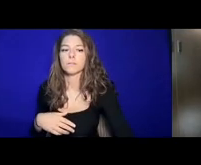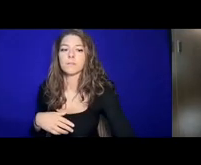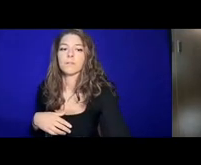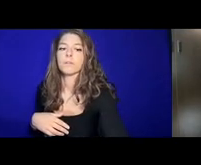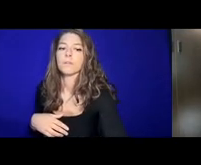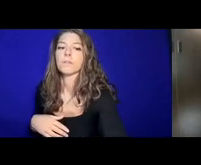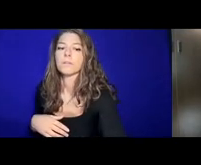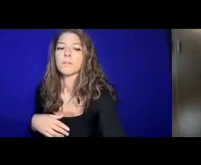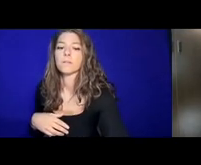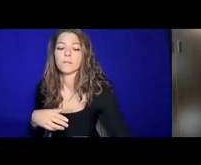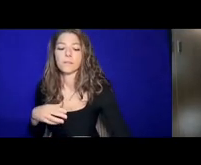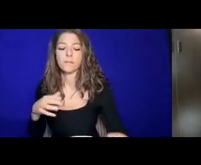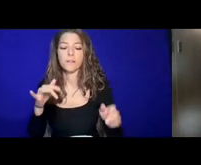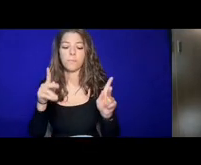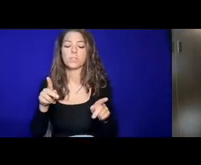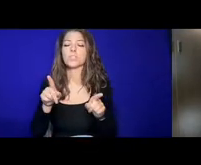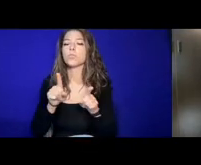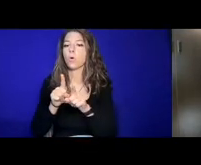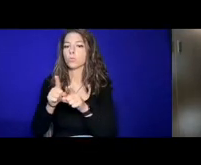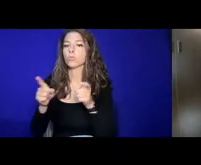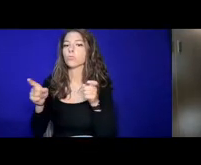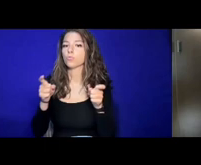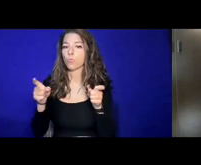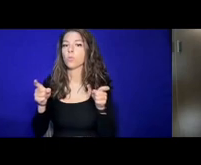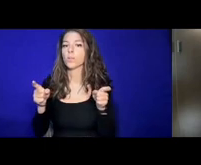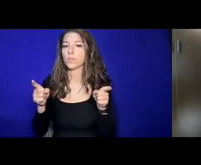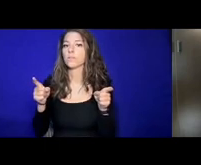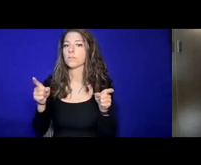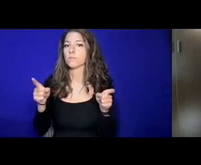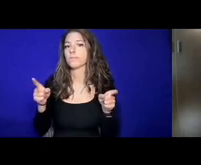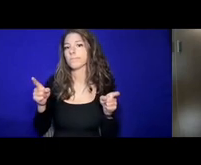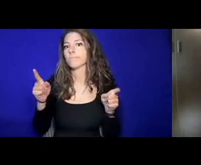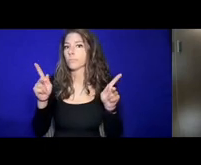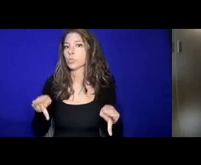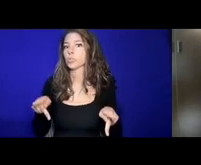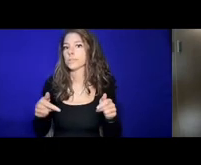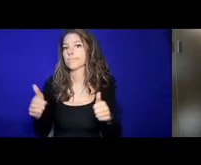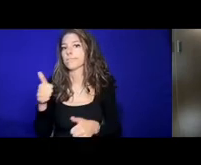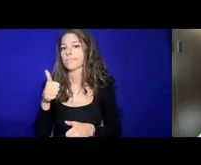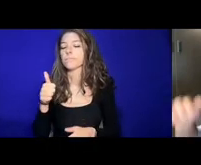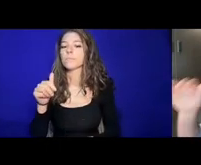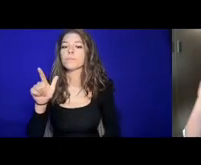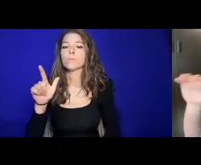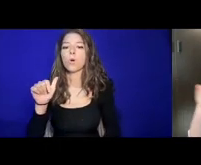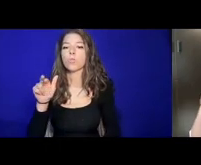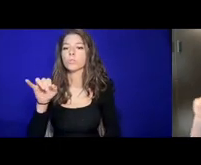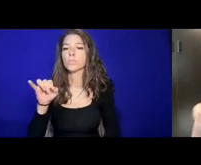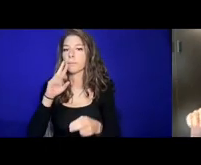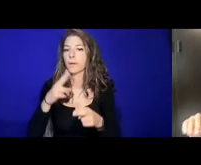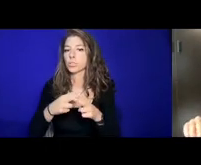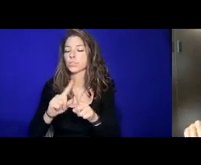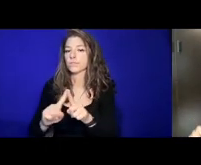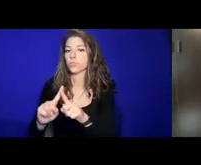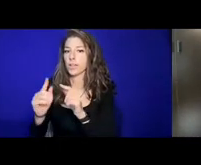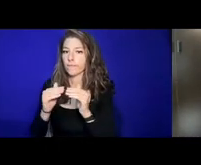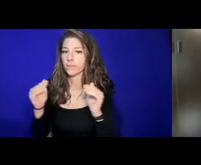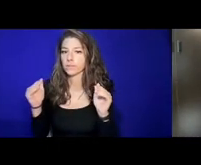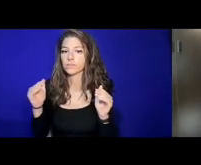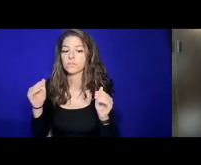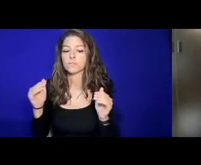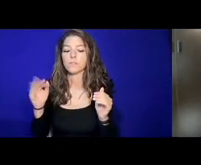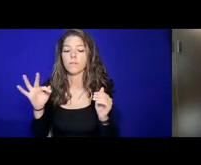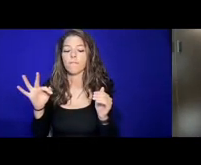the most case, that person is also the controlling officer. Basically, Lauri was mentioning the different levels